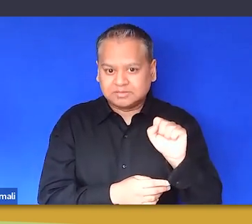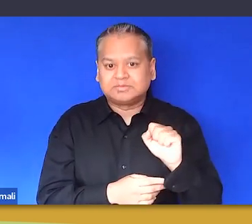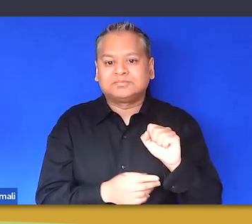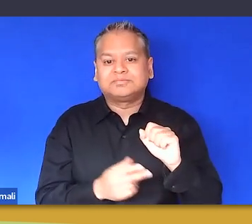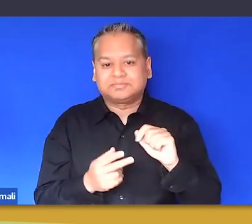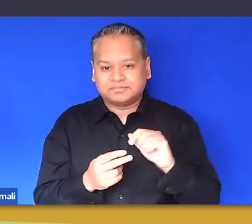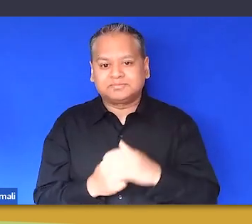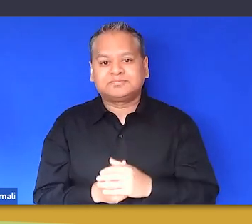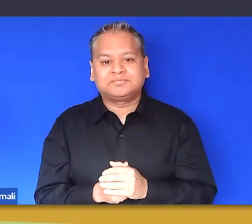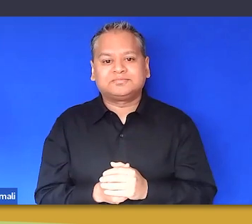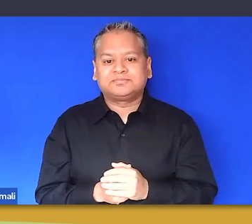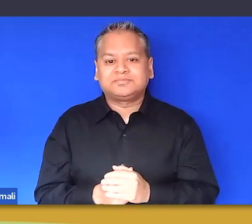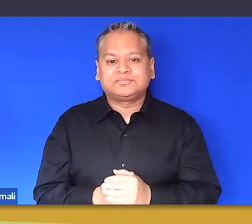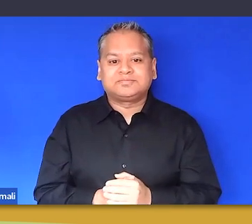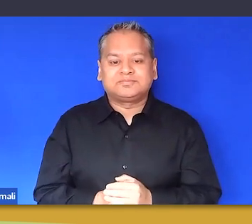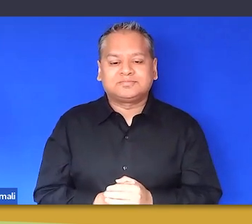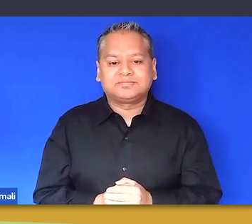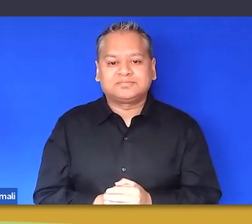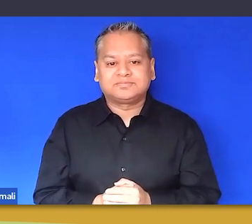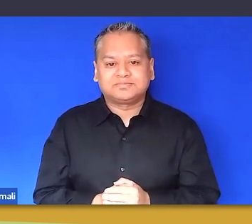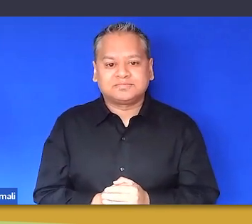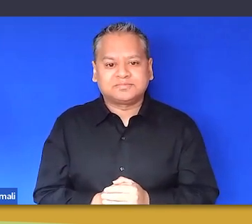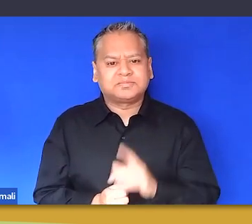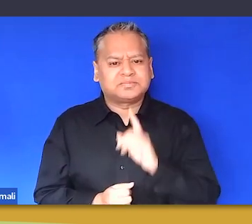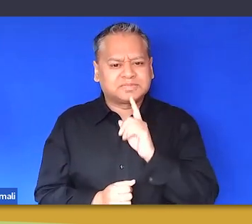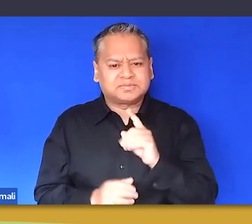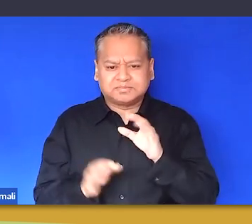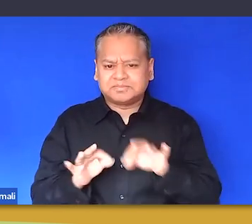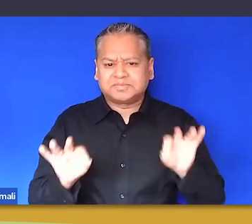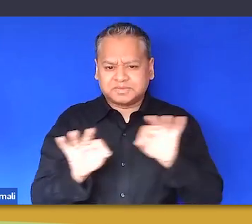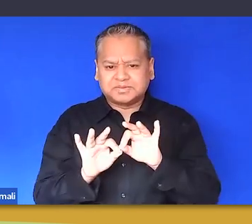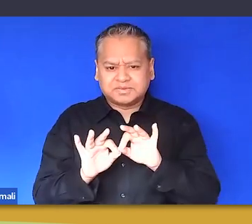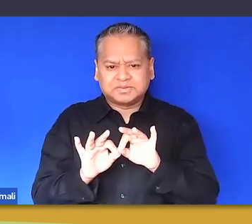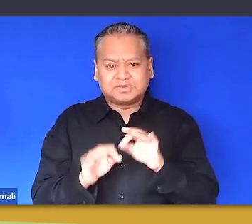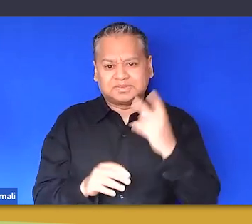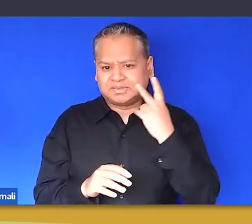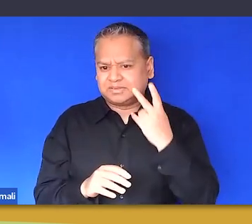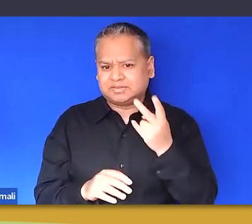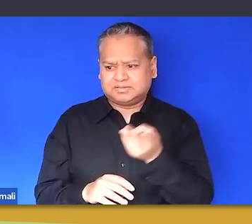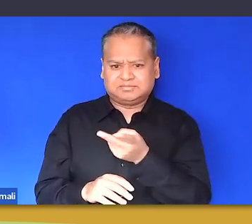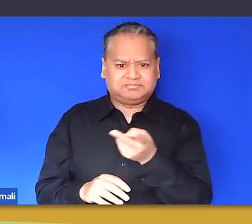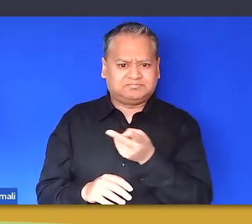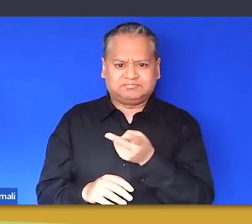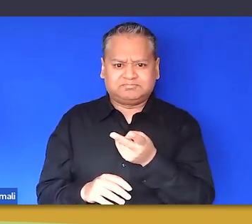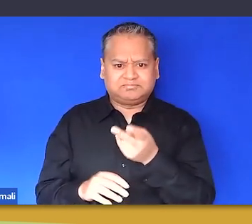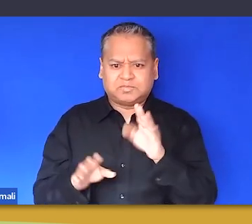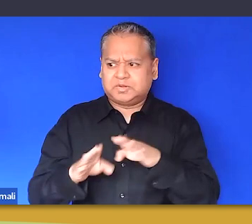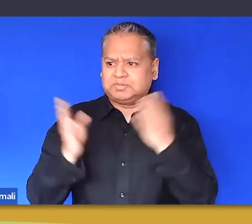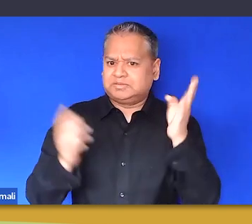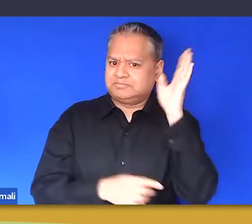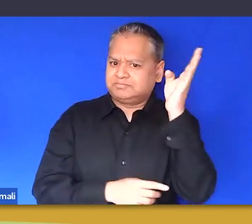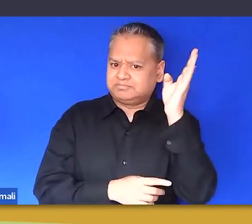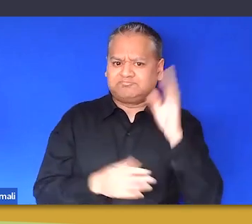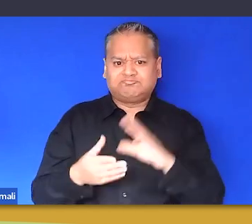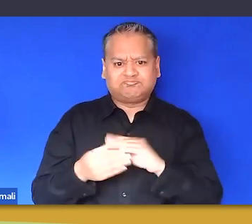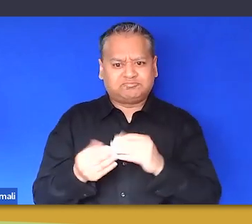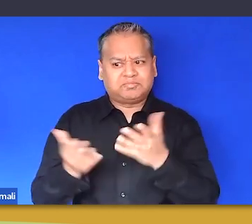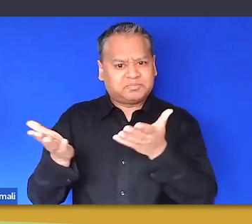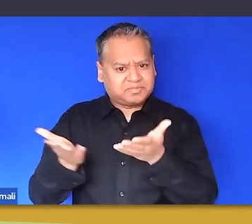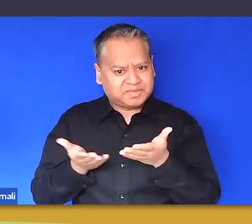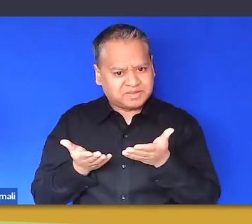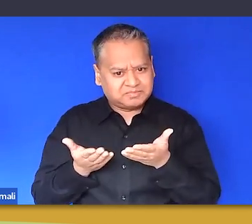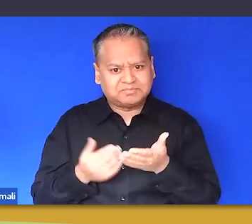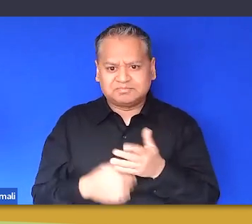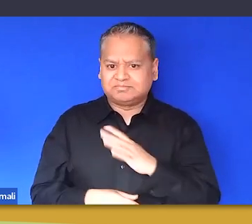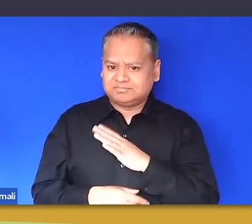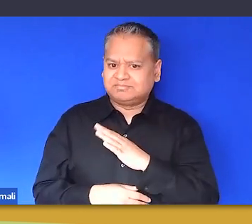passing on as a knowledge keeper, passing on your learnings over your lifetime to Darwin and other young people as they come forward. It's truly